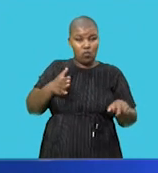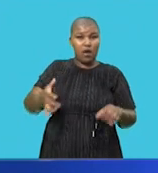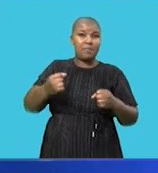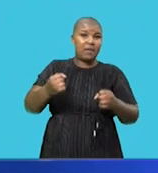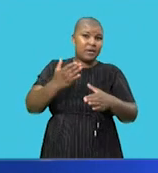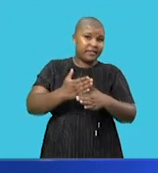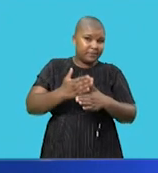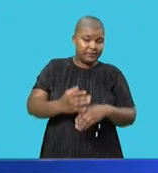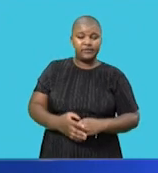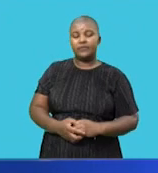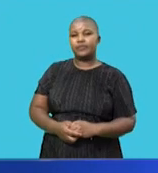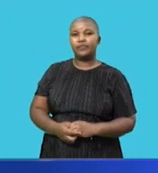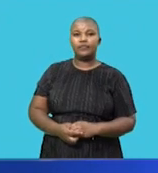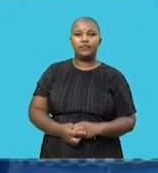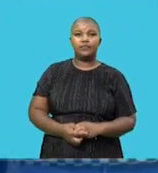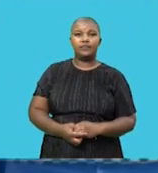ditlelereke.